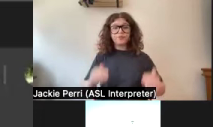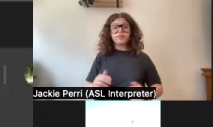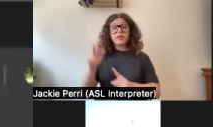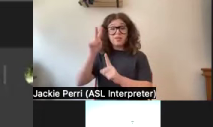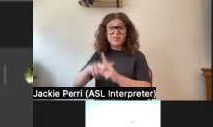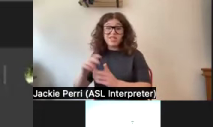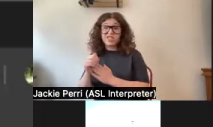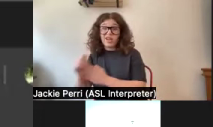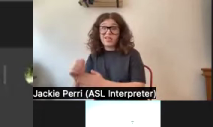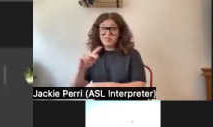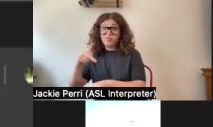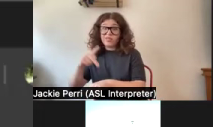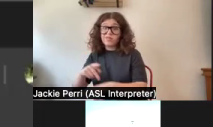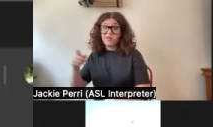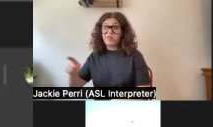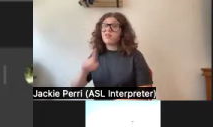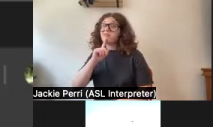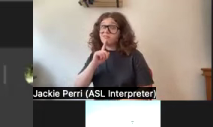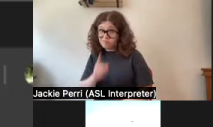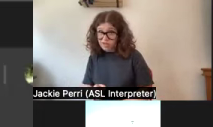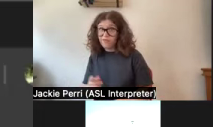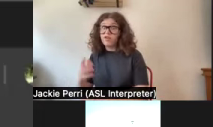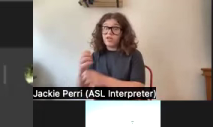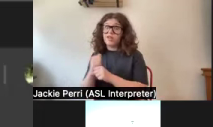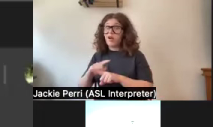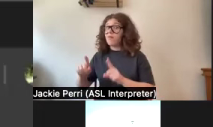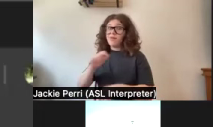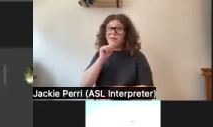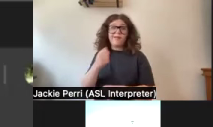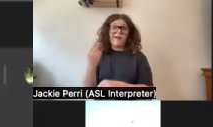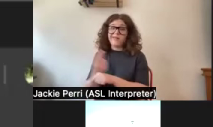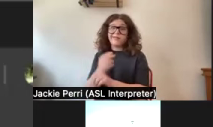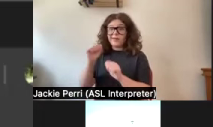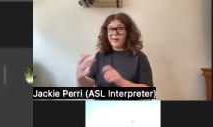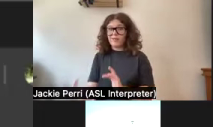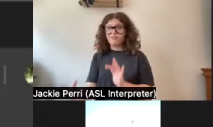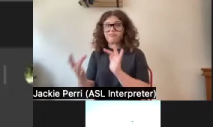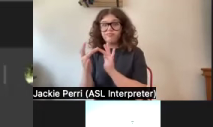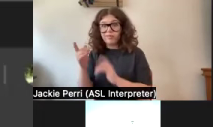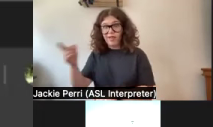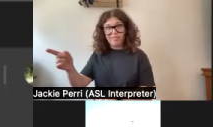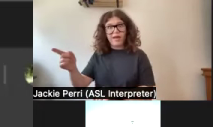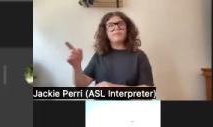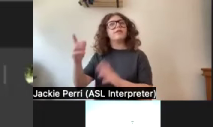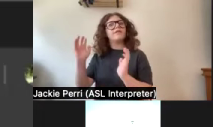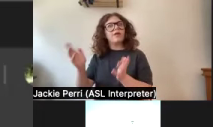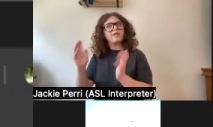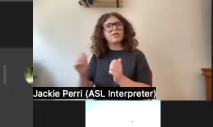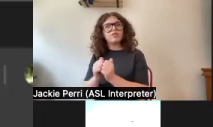but is likely not using. So you can use that to have a conversation with the administration of your